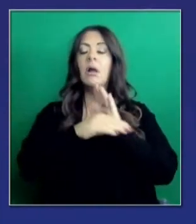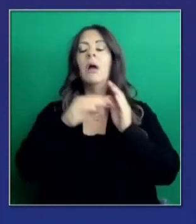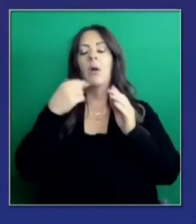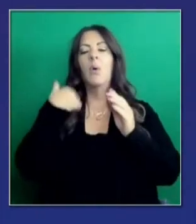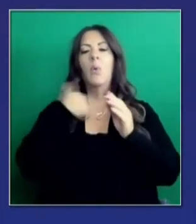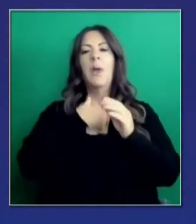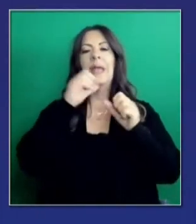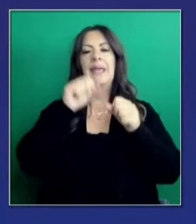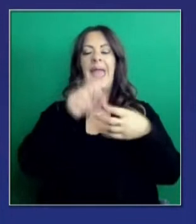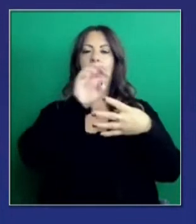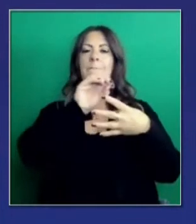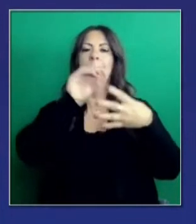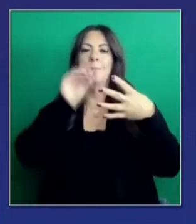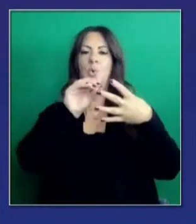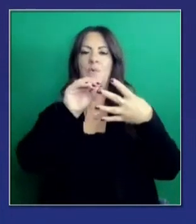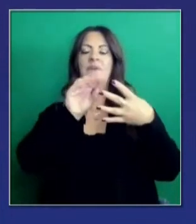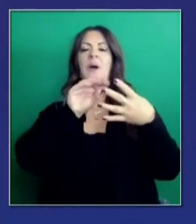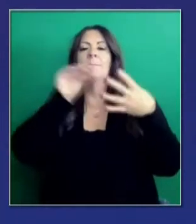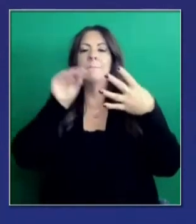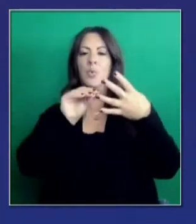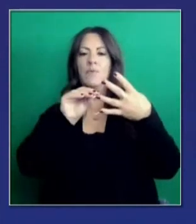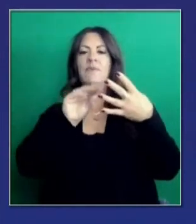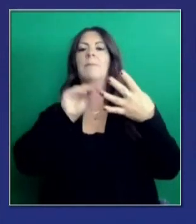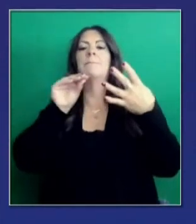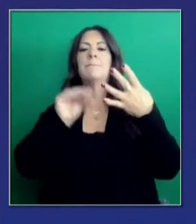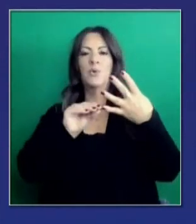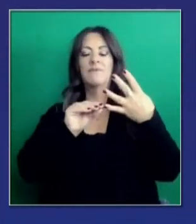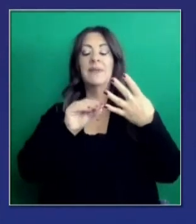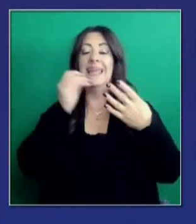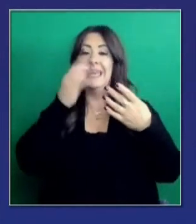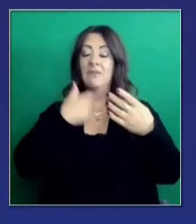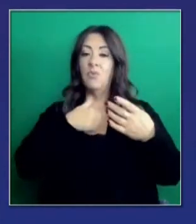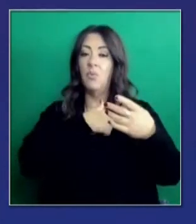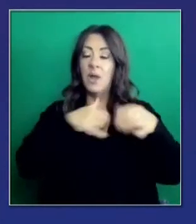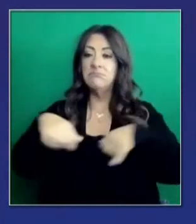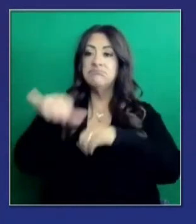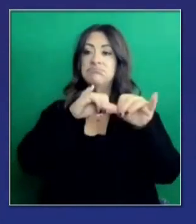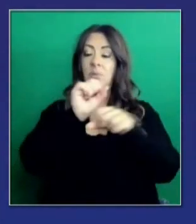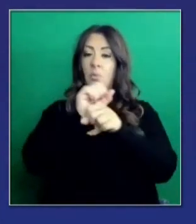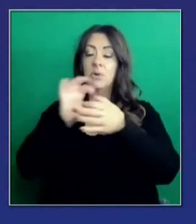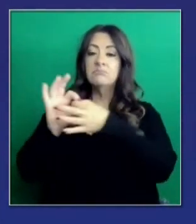our behavior, individually, collectively, based upon our success at